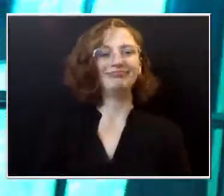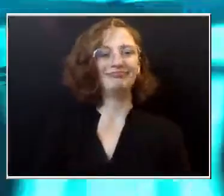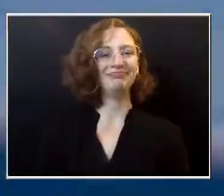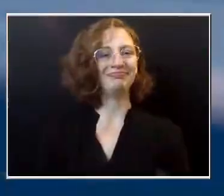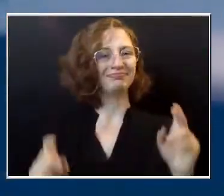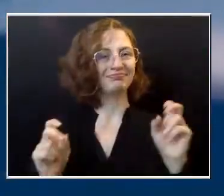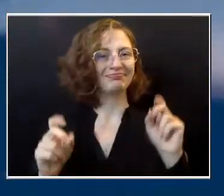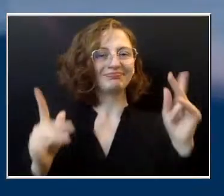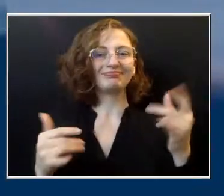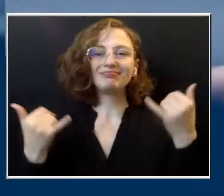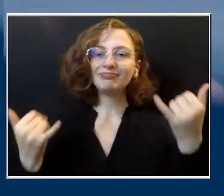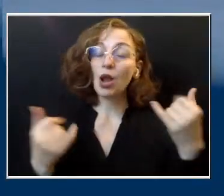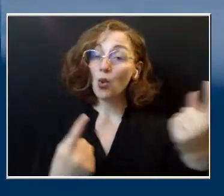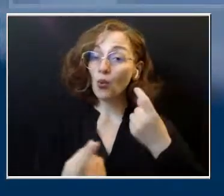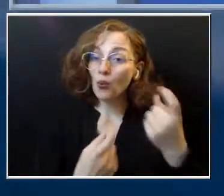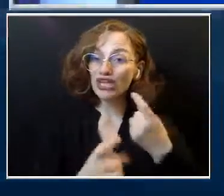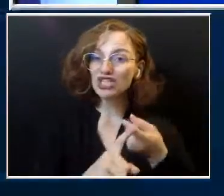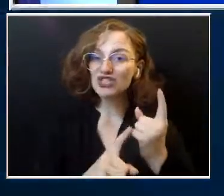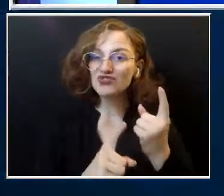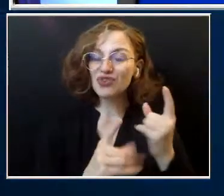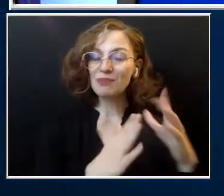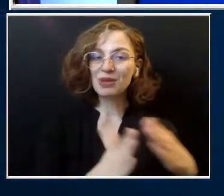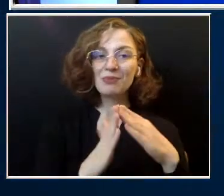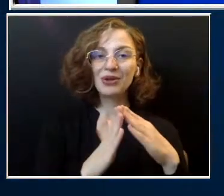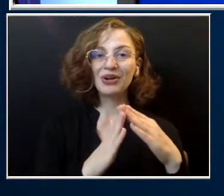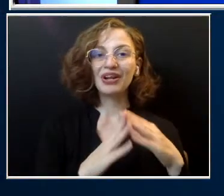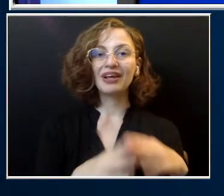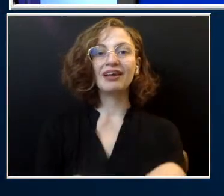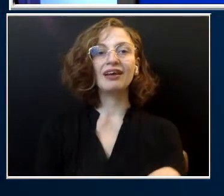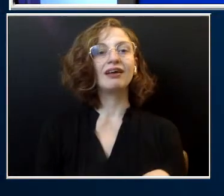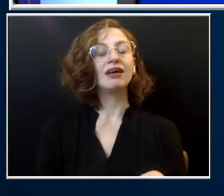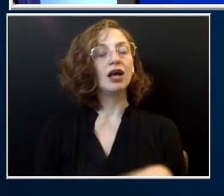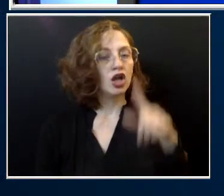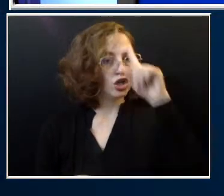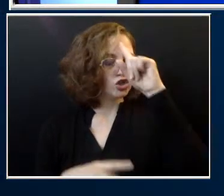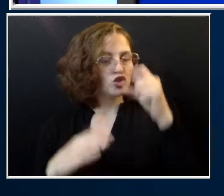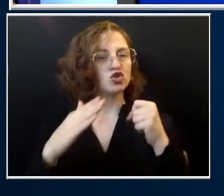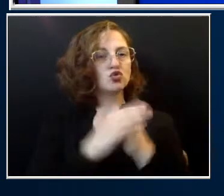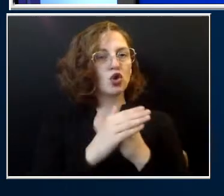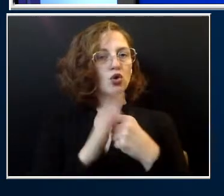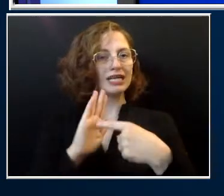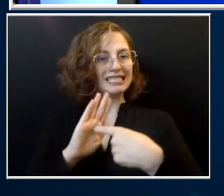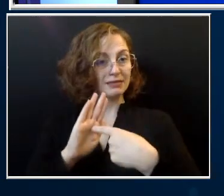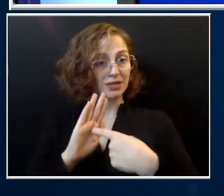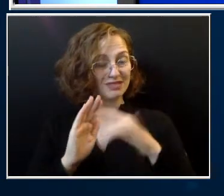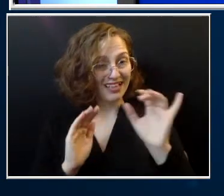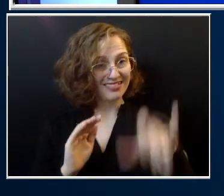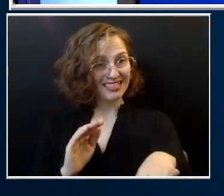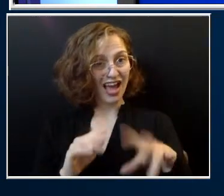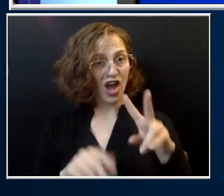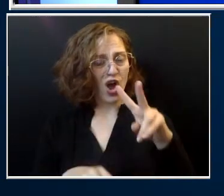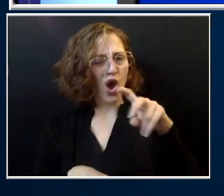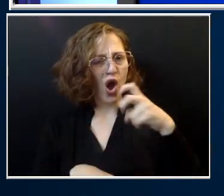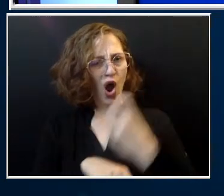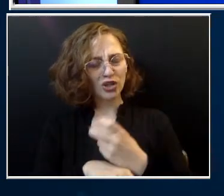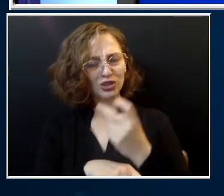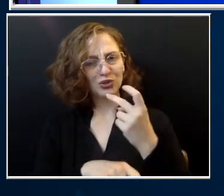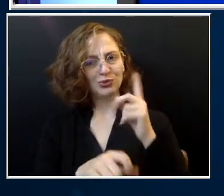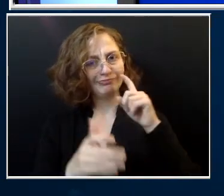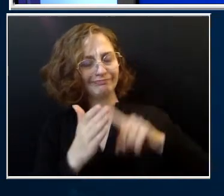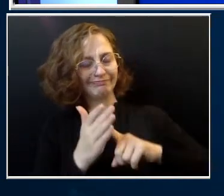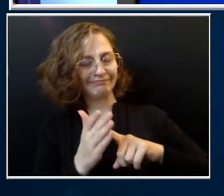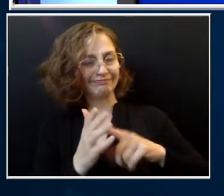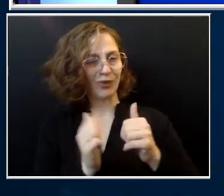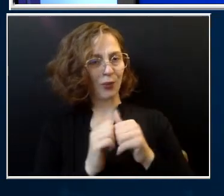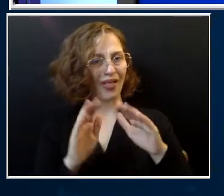today. Lynn wants to know, Dr. Suter, are stroke symptoms harder to spot in kids from, not necessarily symptoms at home, but when you